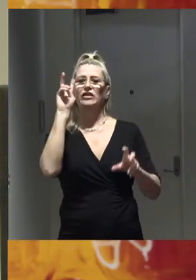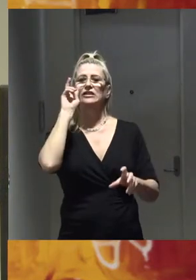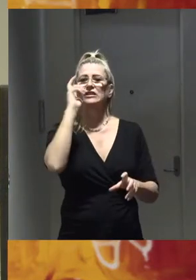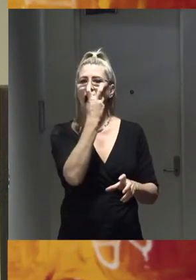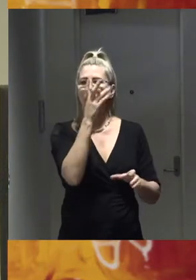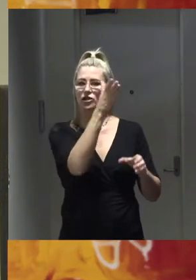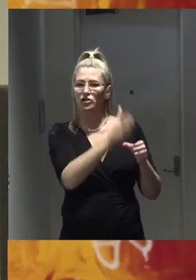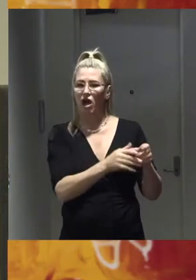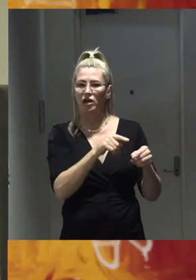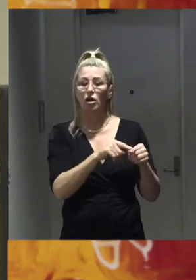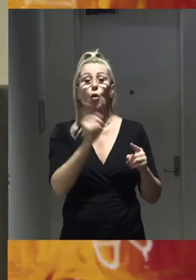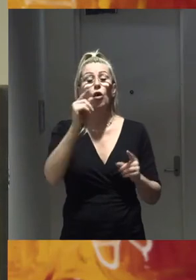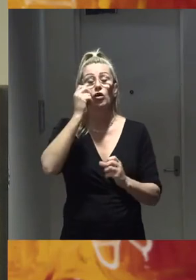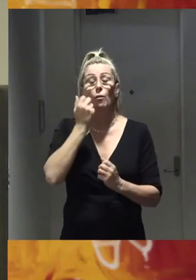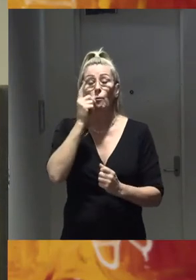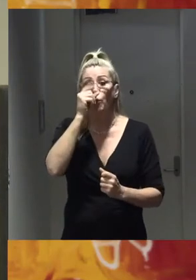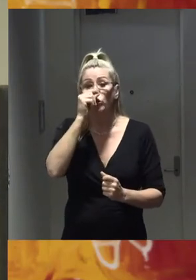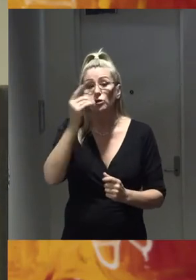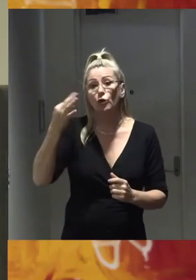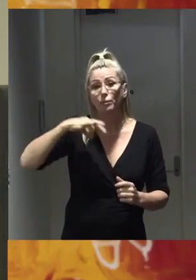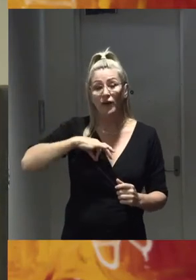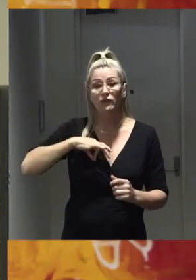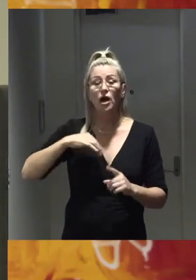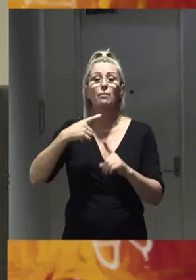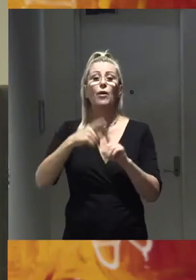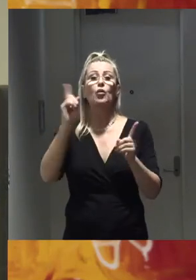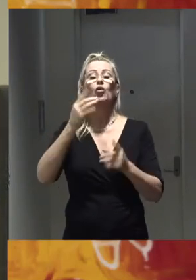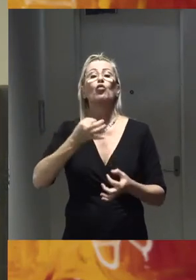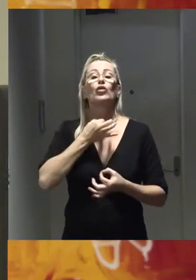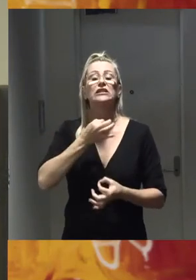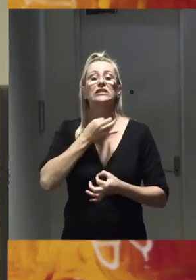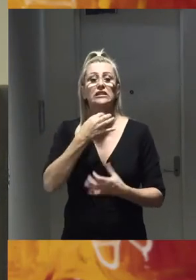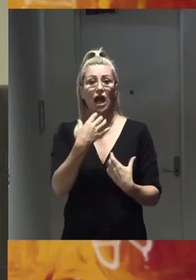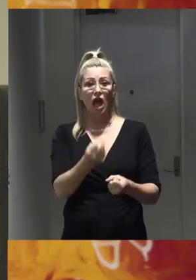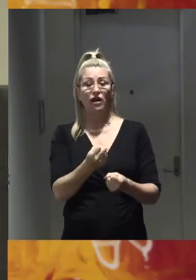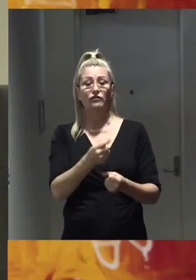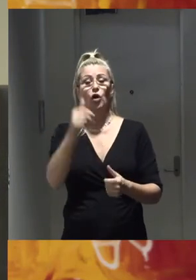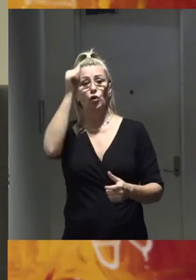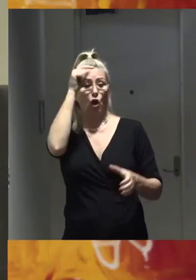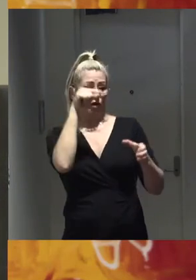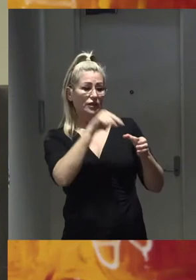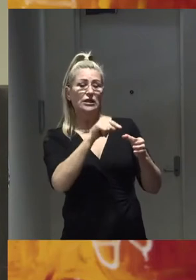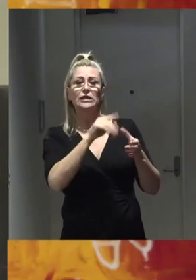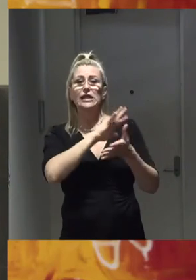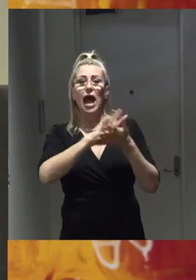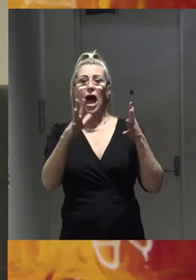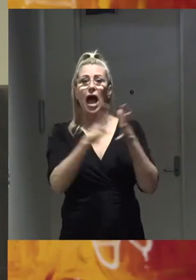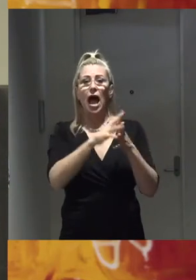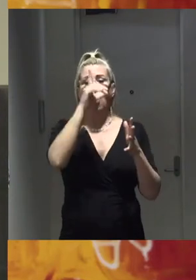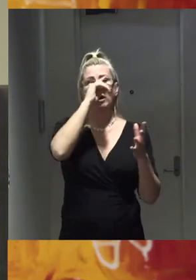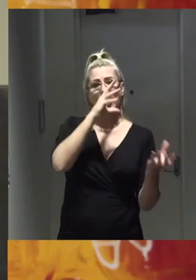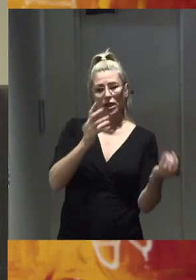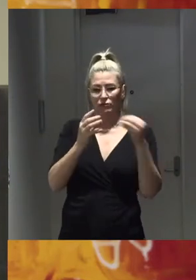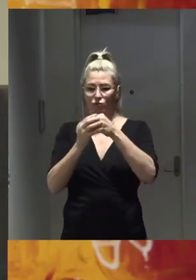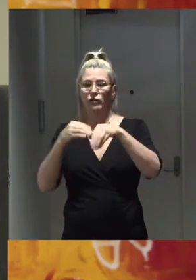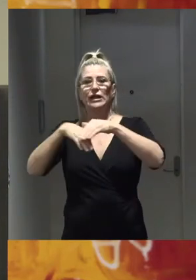potential benefits and risks, and to reflect on how the dark side applies to mental health in the context of